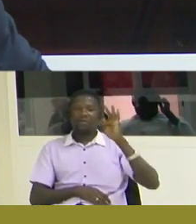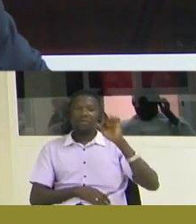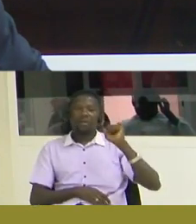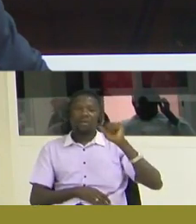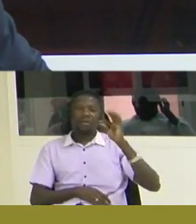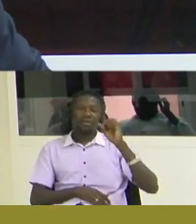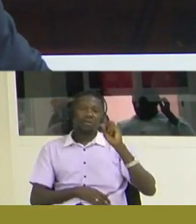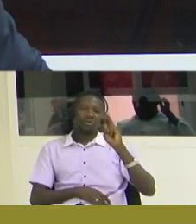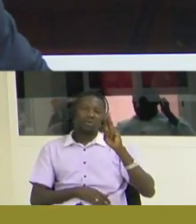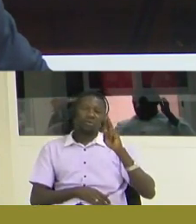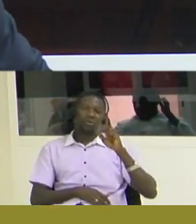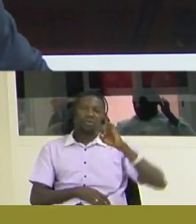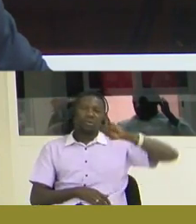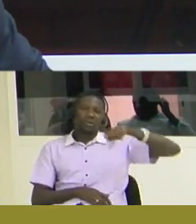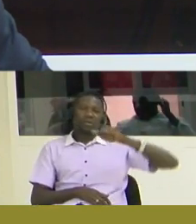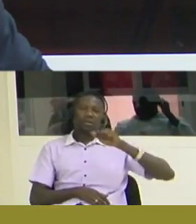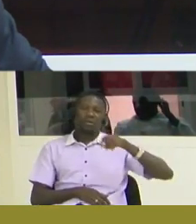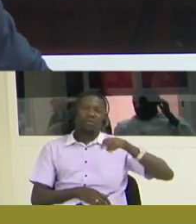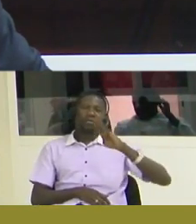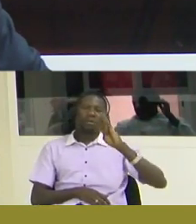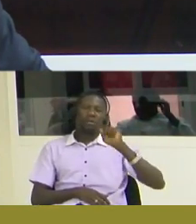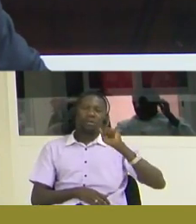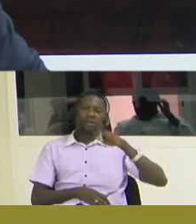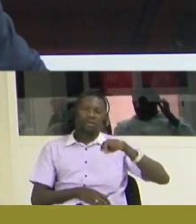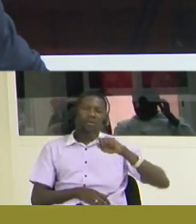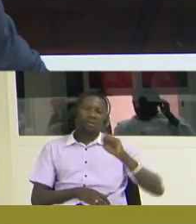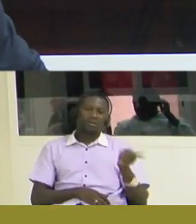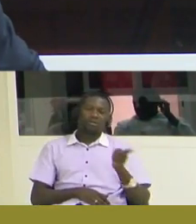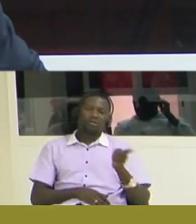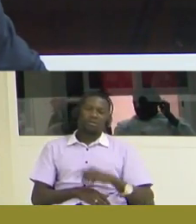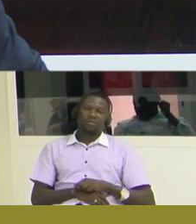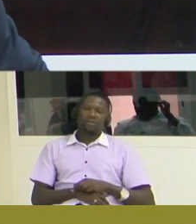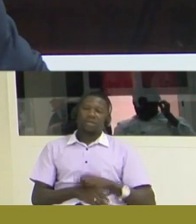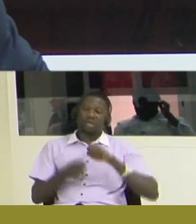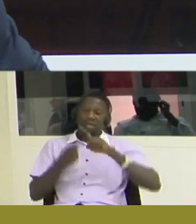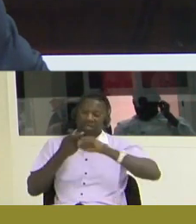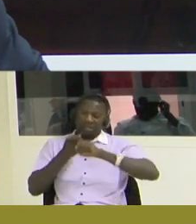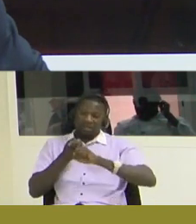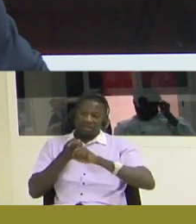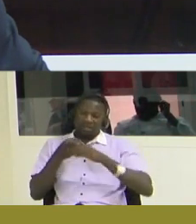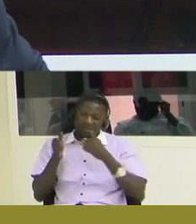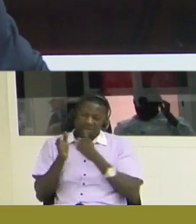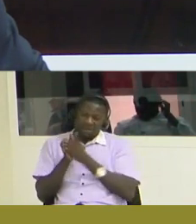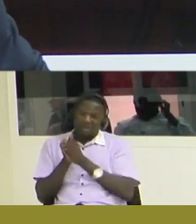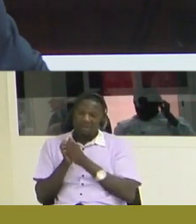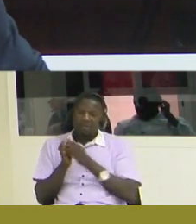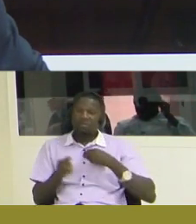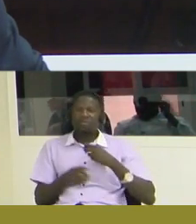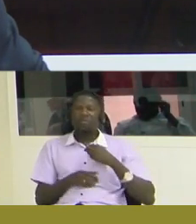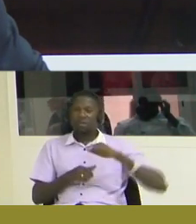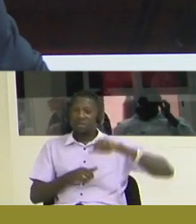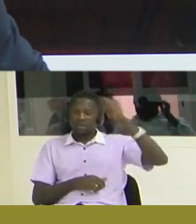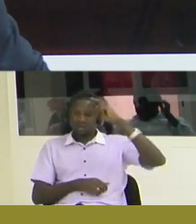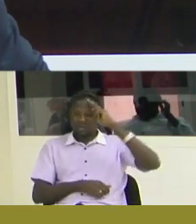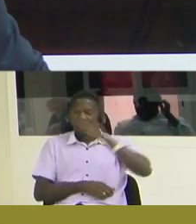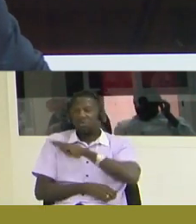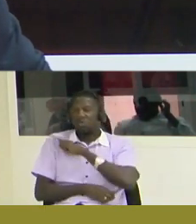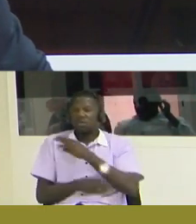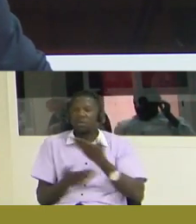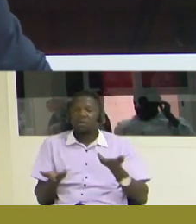body alla Corolla and Coco column on the side of relationship he's my elder brother